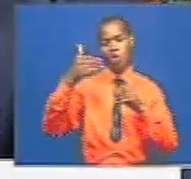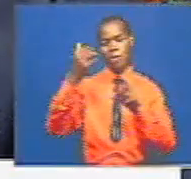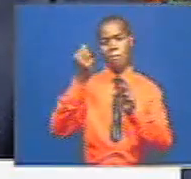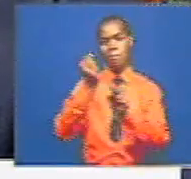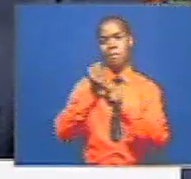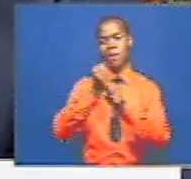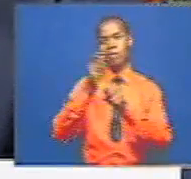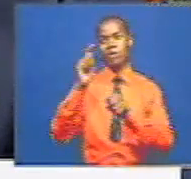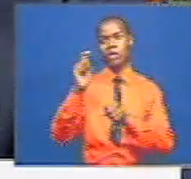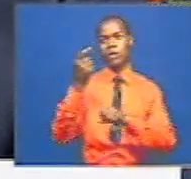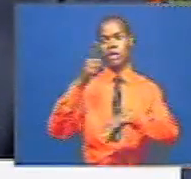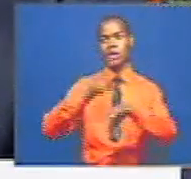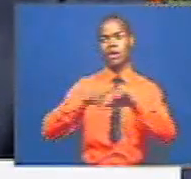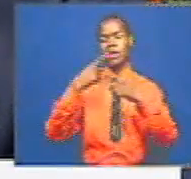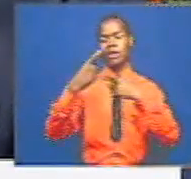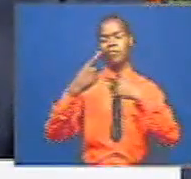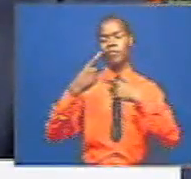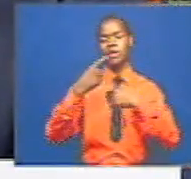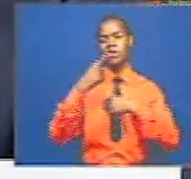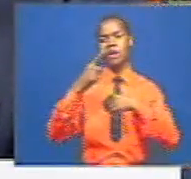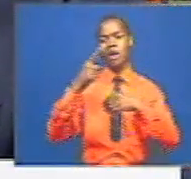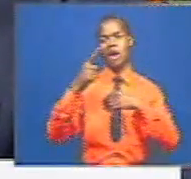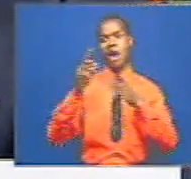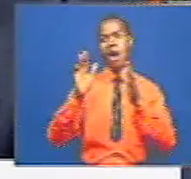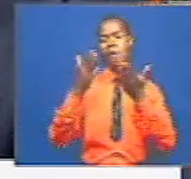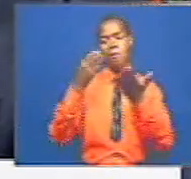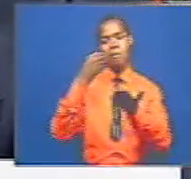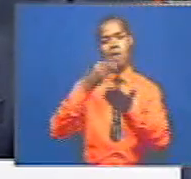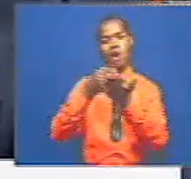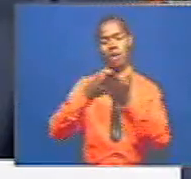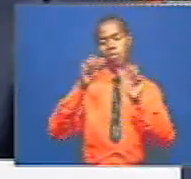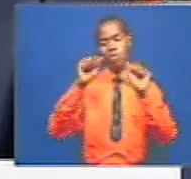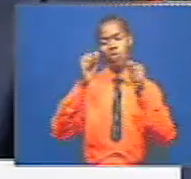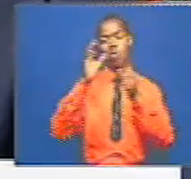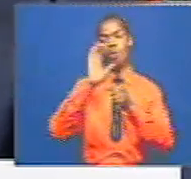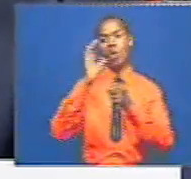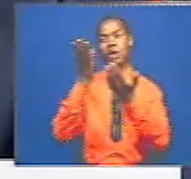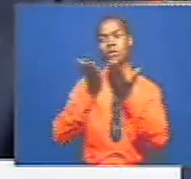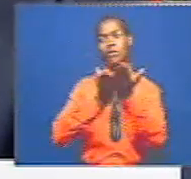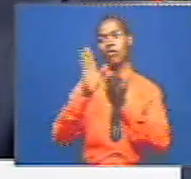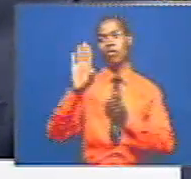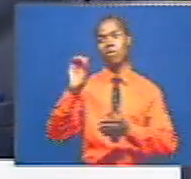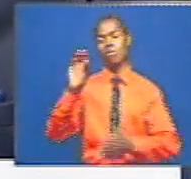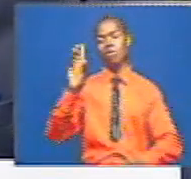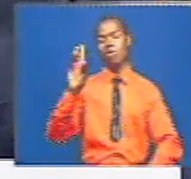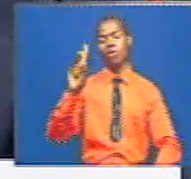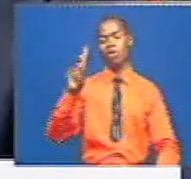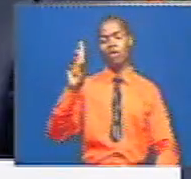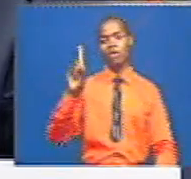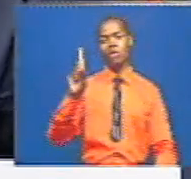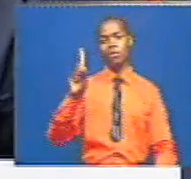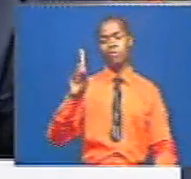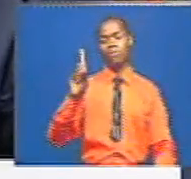the Kenyans. If I tell you how much we charge the water service board per metric per